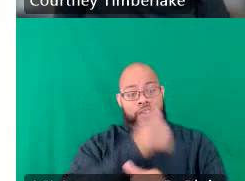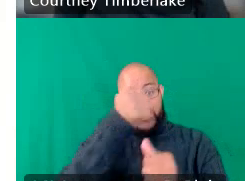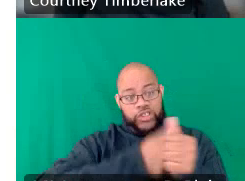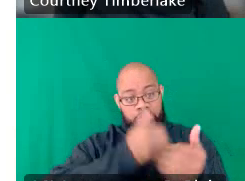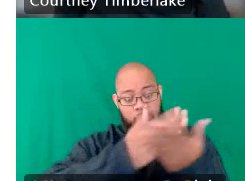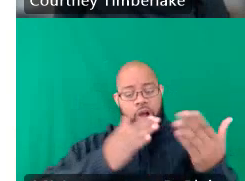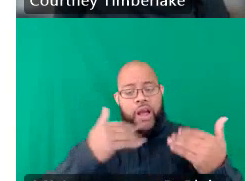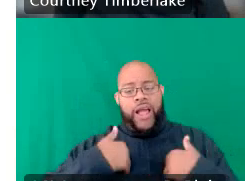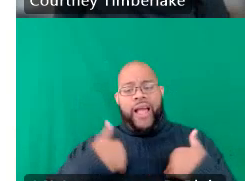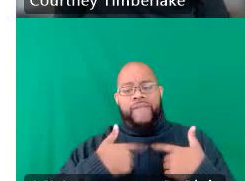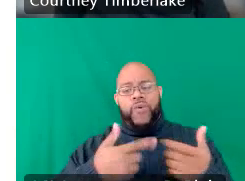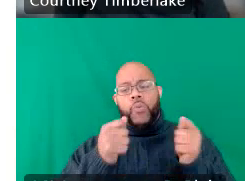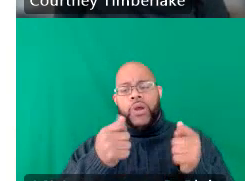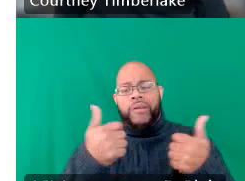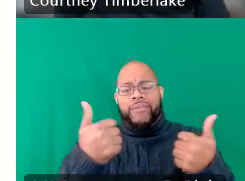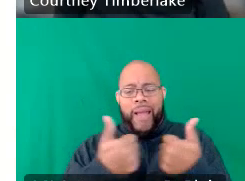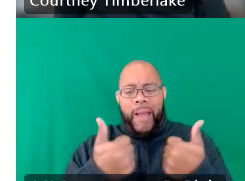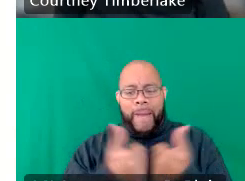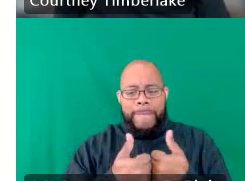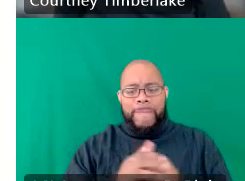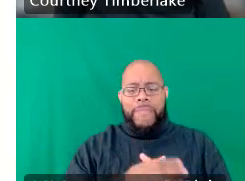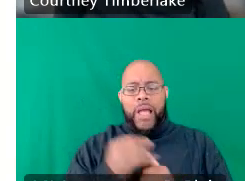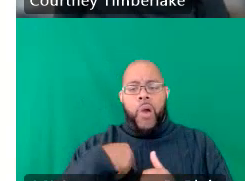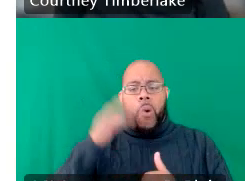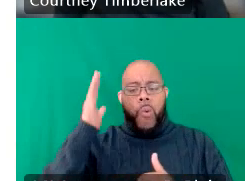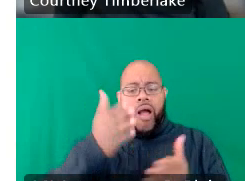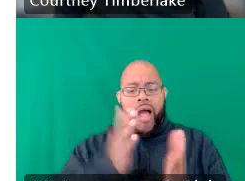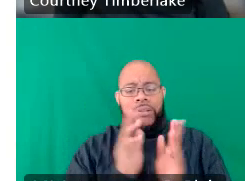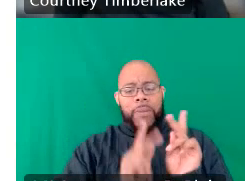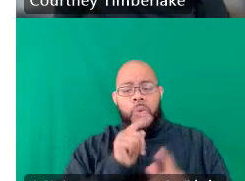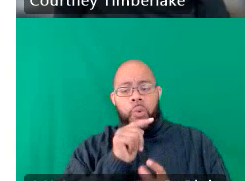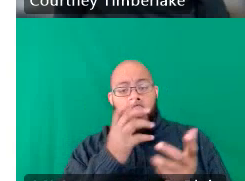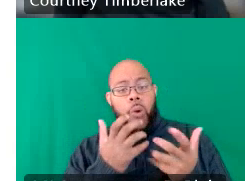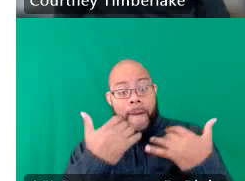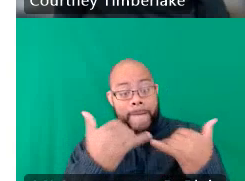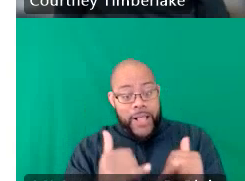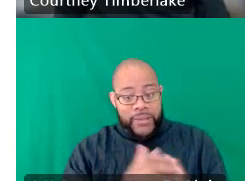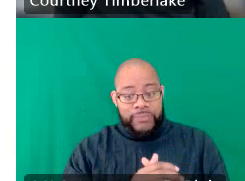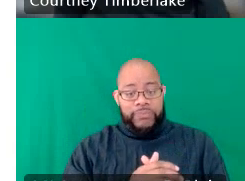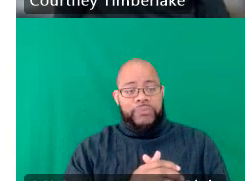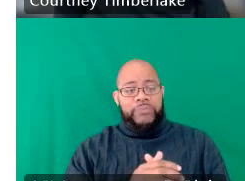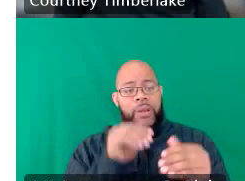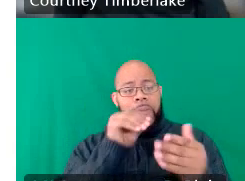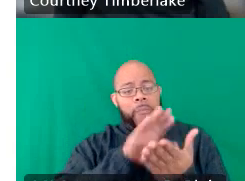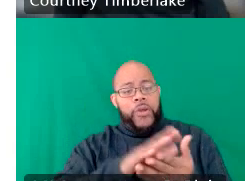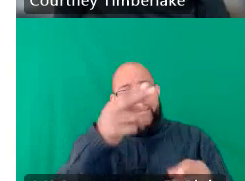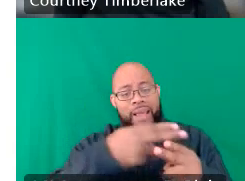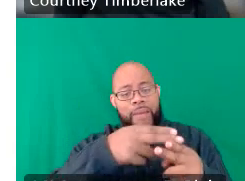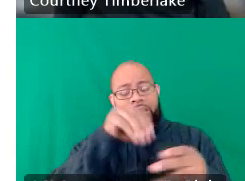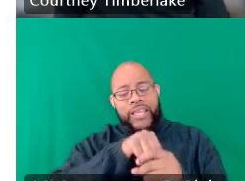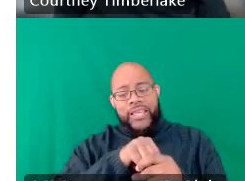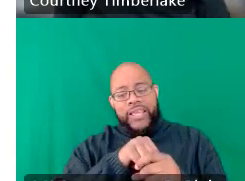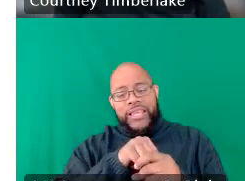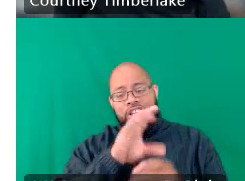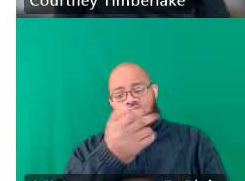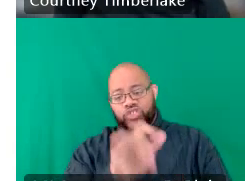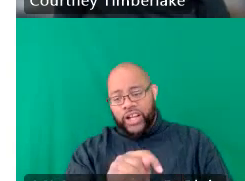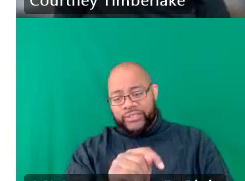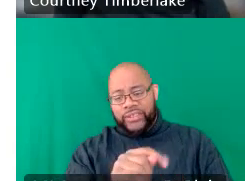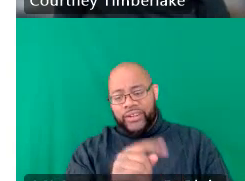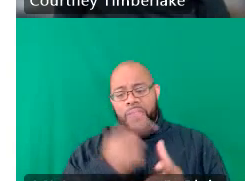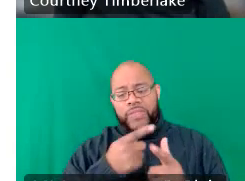We're going to have a quick little game, and we're going to ask people who want to play to enter their names into the chat, and